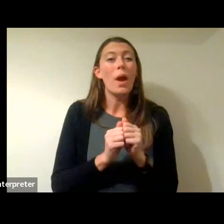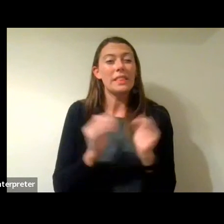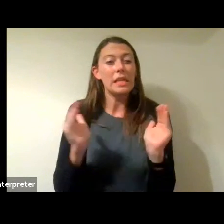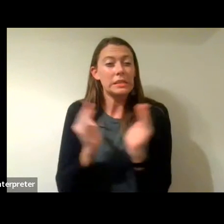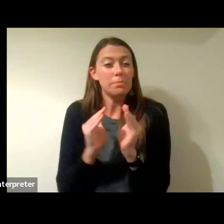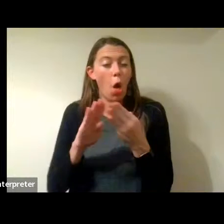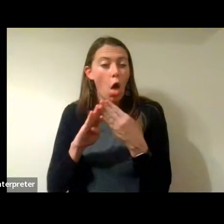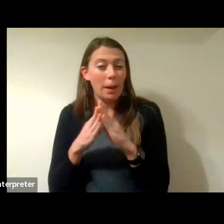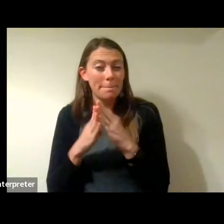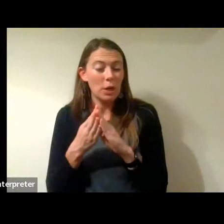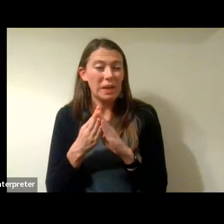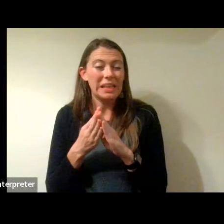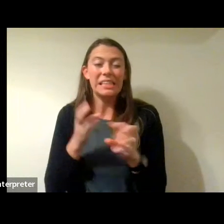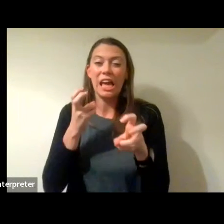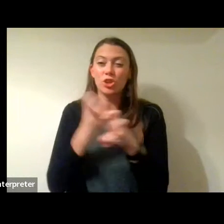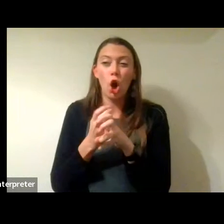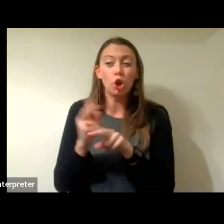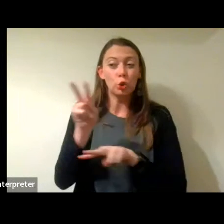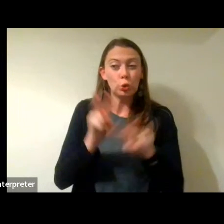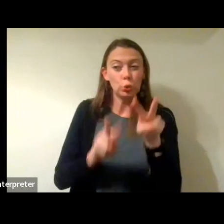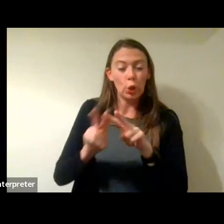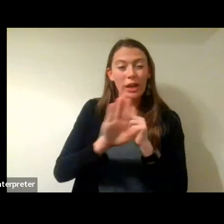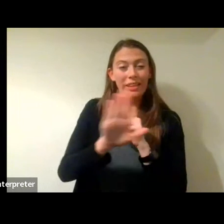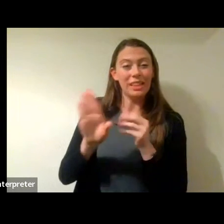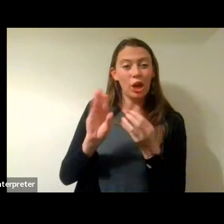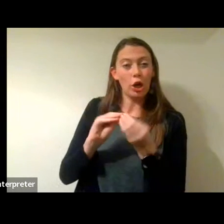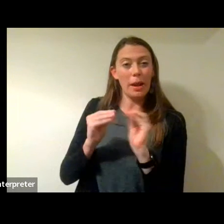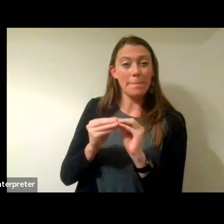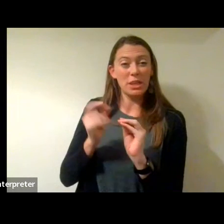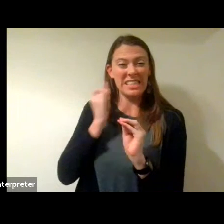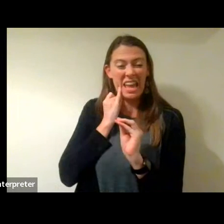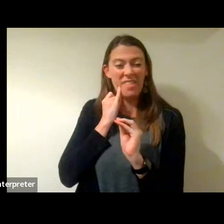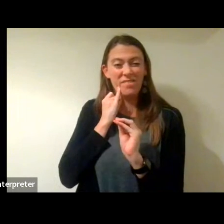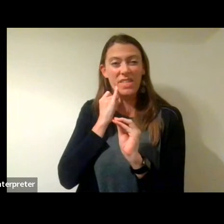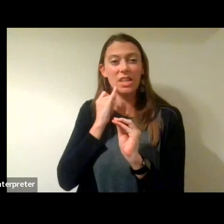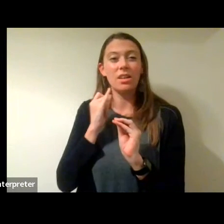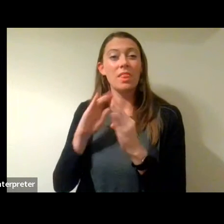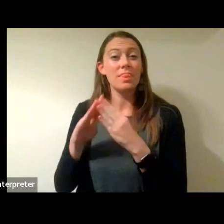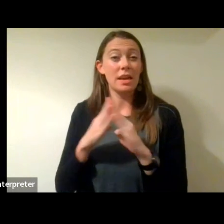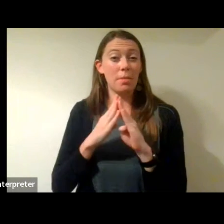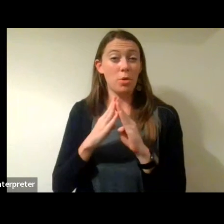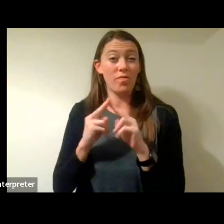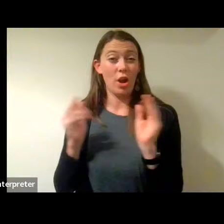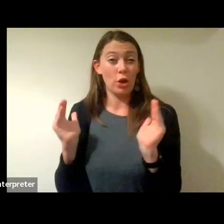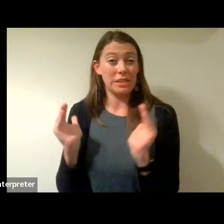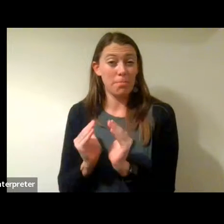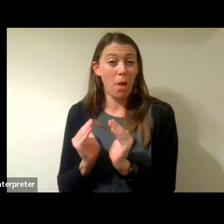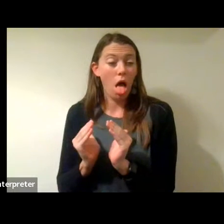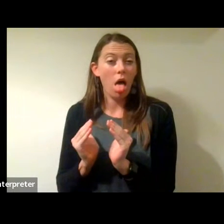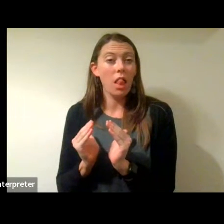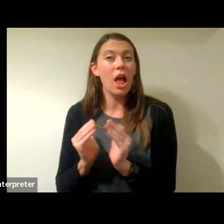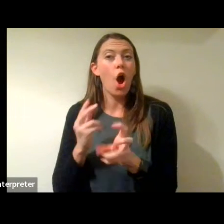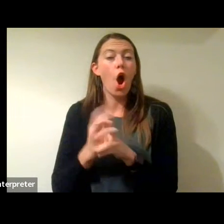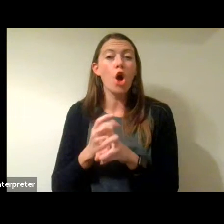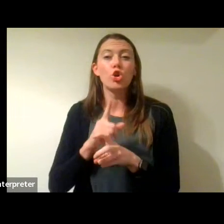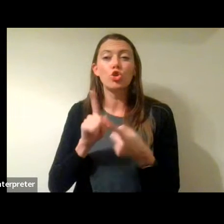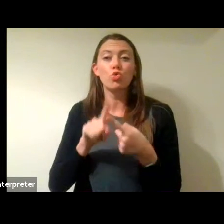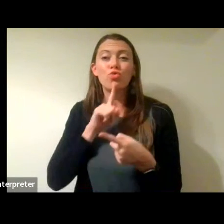in the numbers because they can have big swings from day to day. But those communities also very hard hit, disproportionately so.